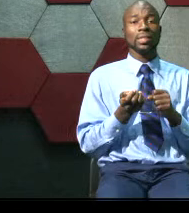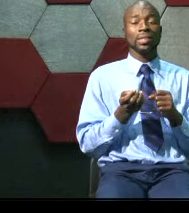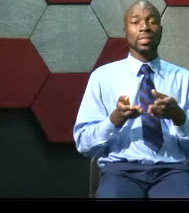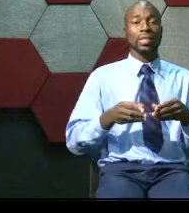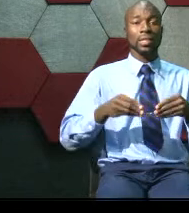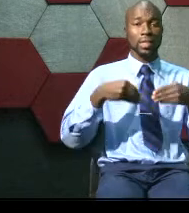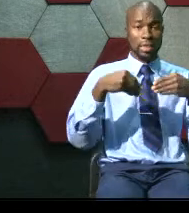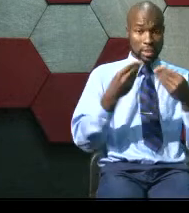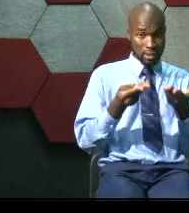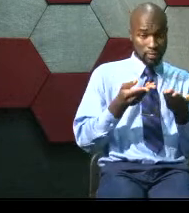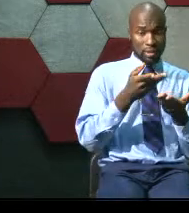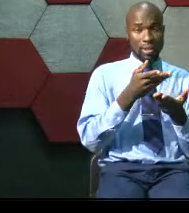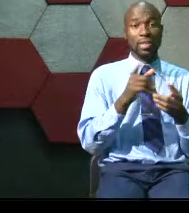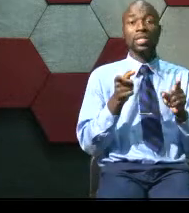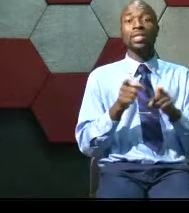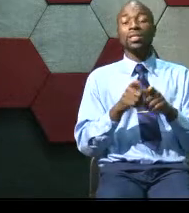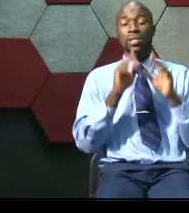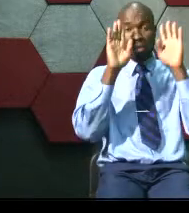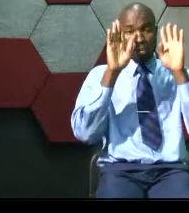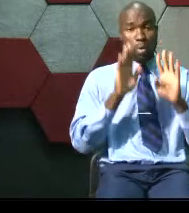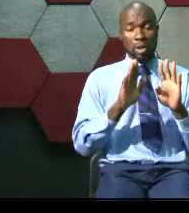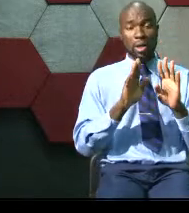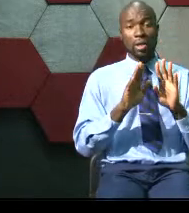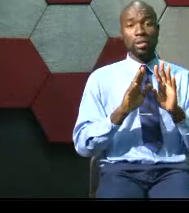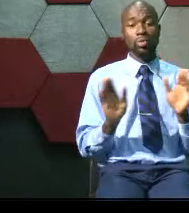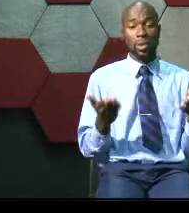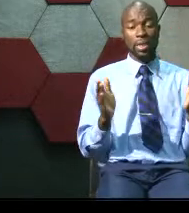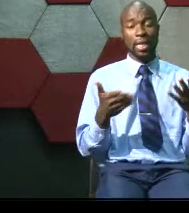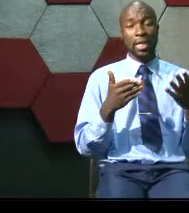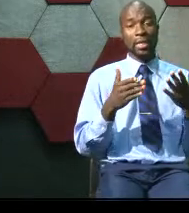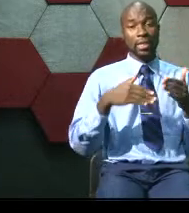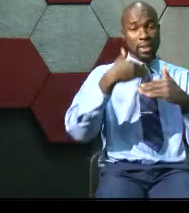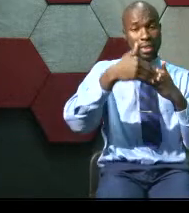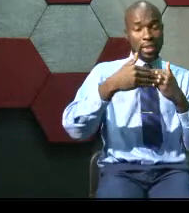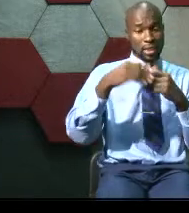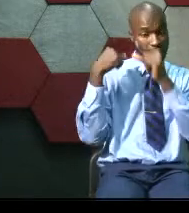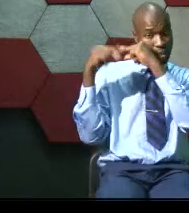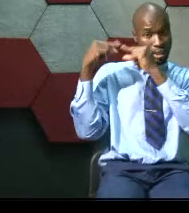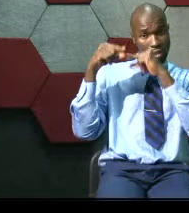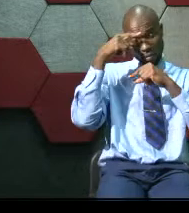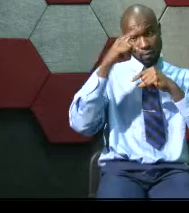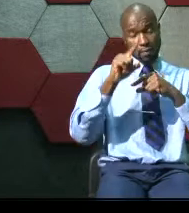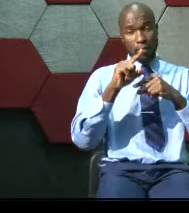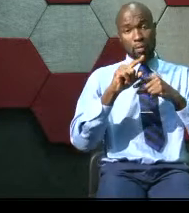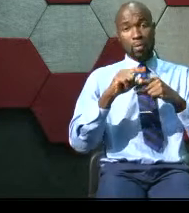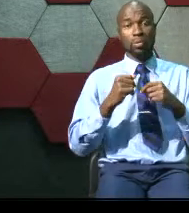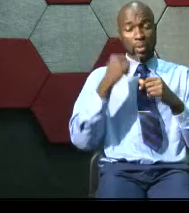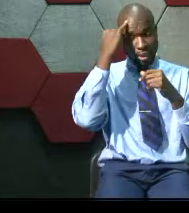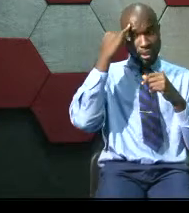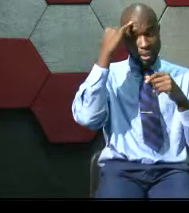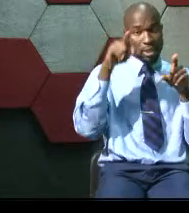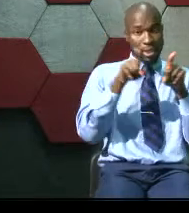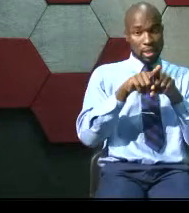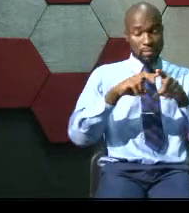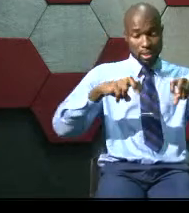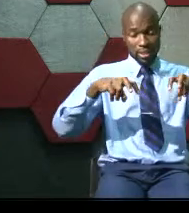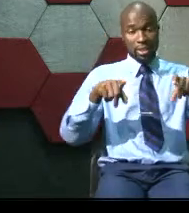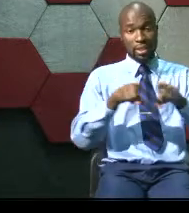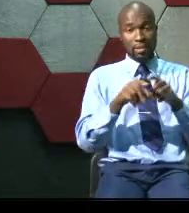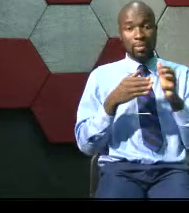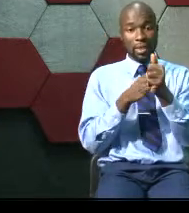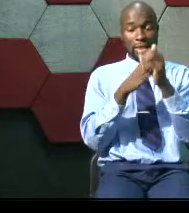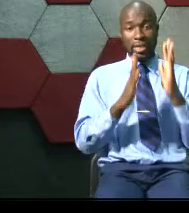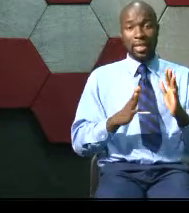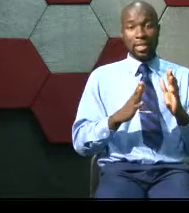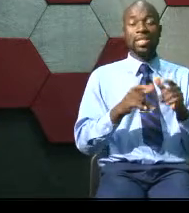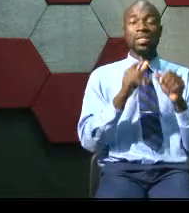of nurturing the next generation of innovators, researchers, leaders. After all, it takes a